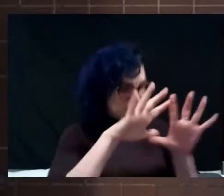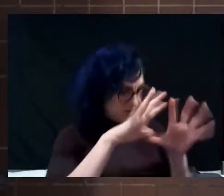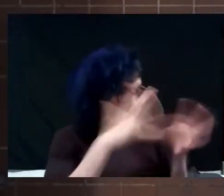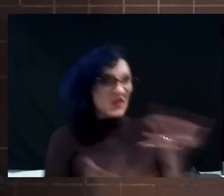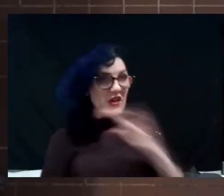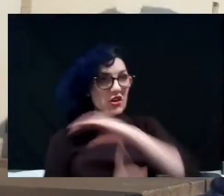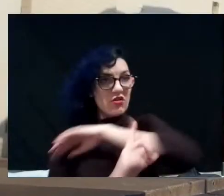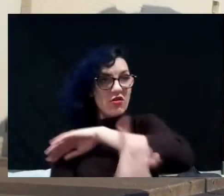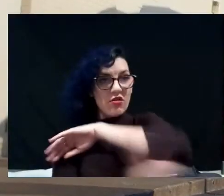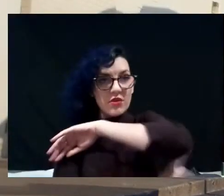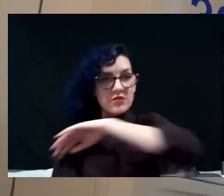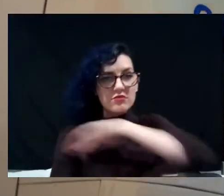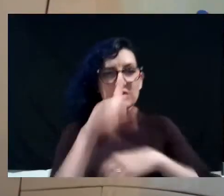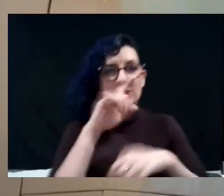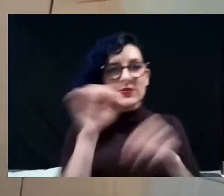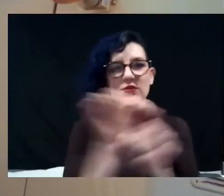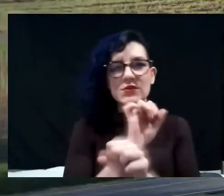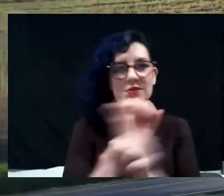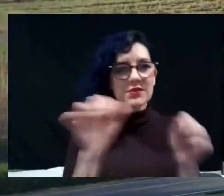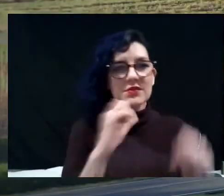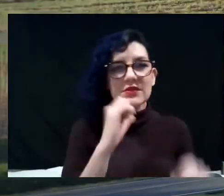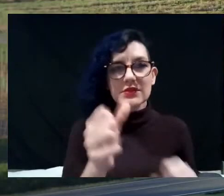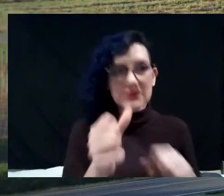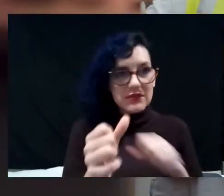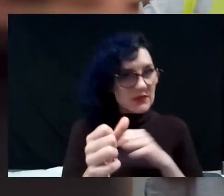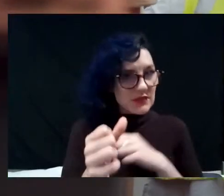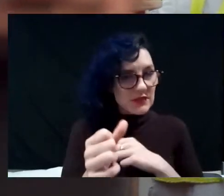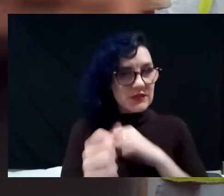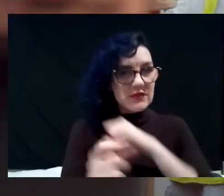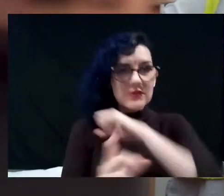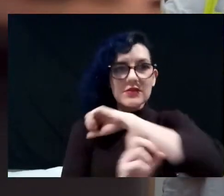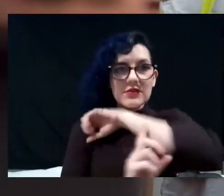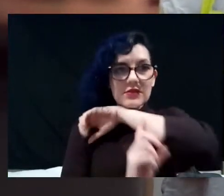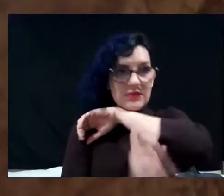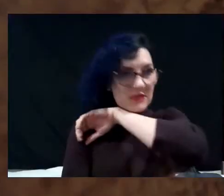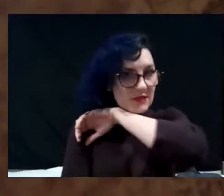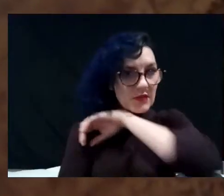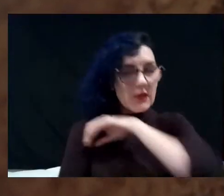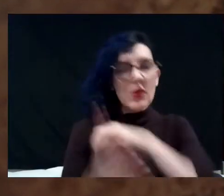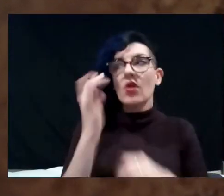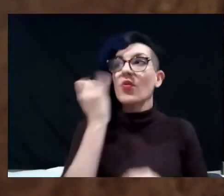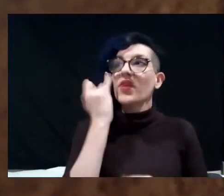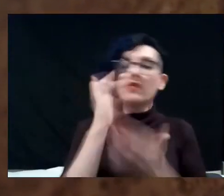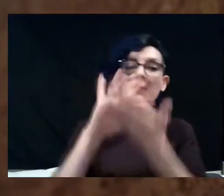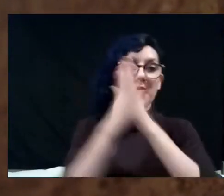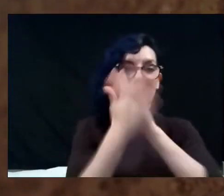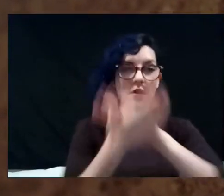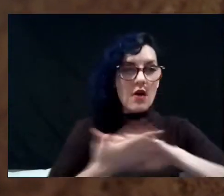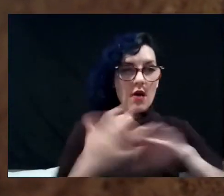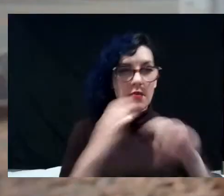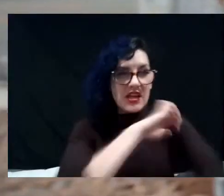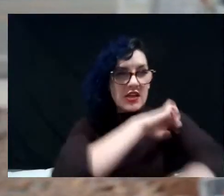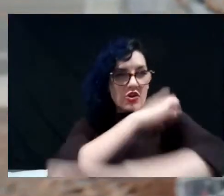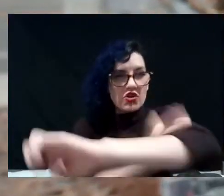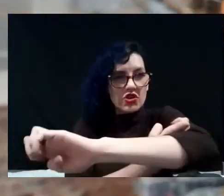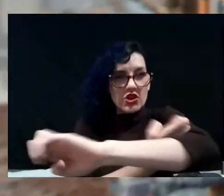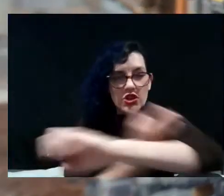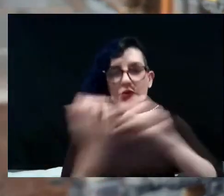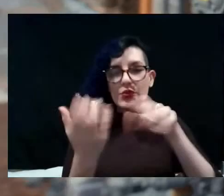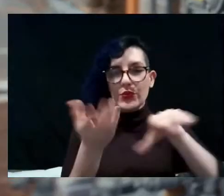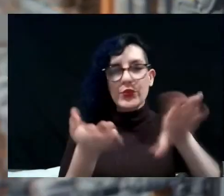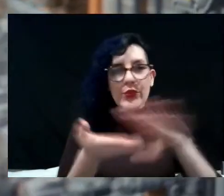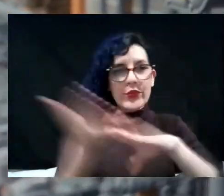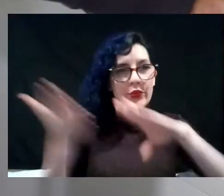What if it was renewable energy that could be stored and delivered through existing pipelines, capturing greenhouse gases before they enter our